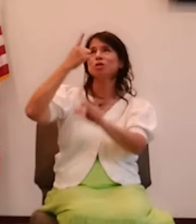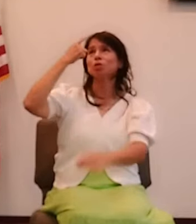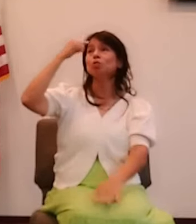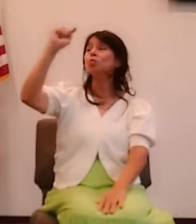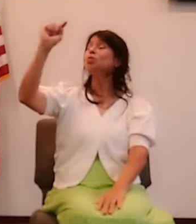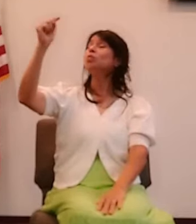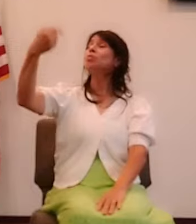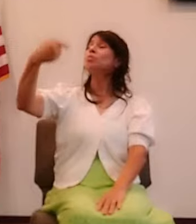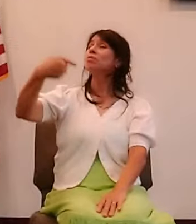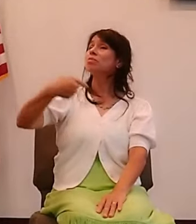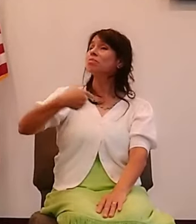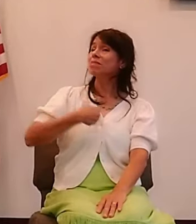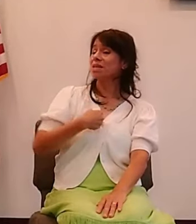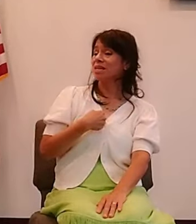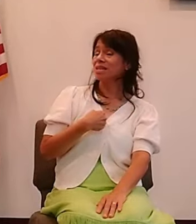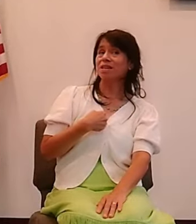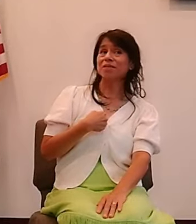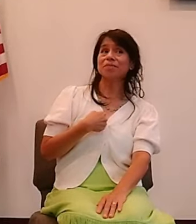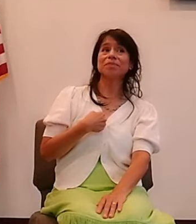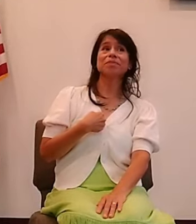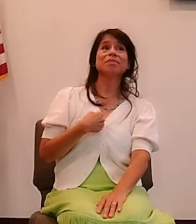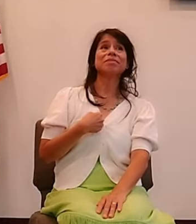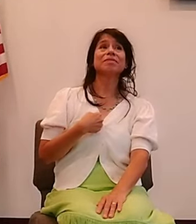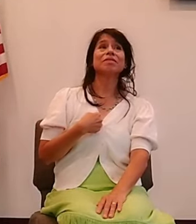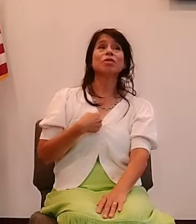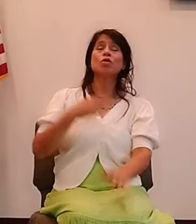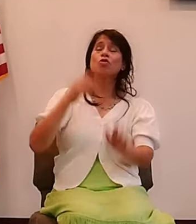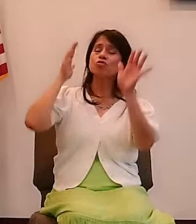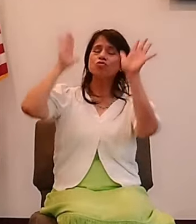faithfulness to me.